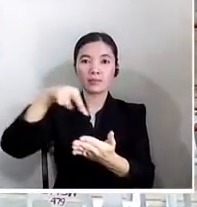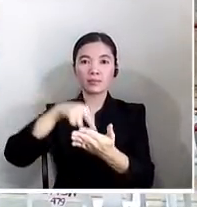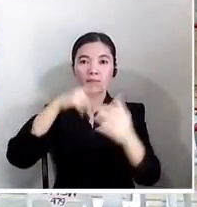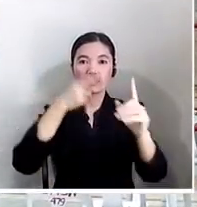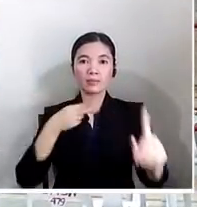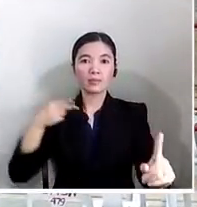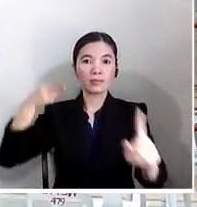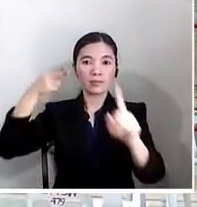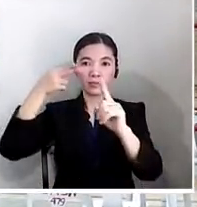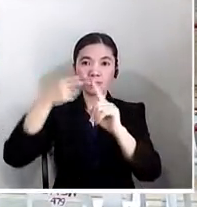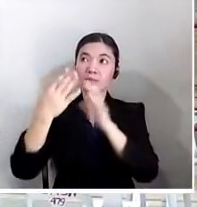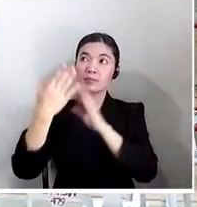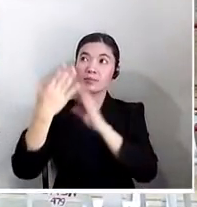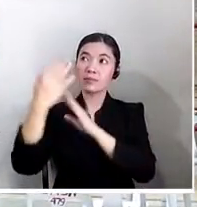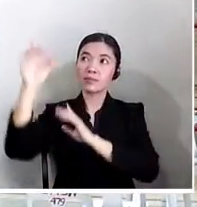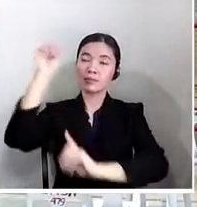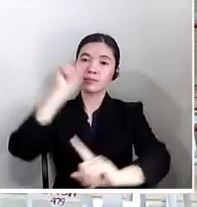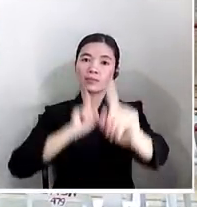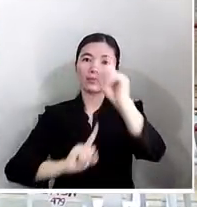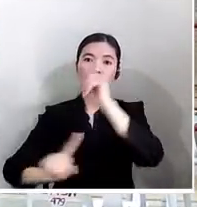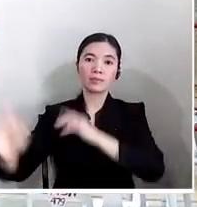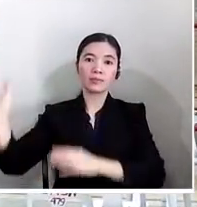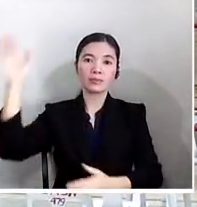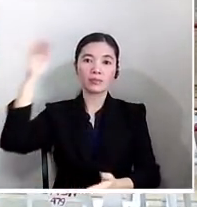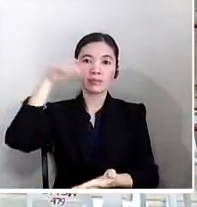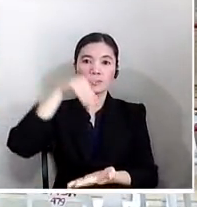resurrection until you come